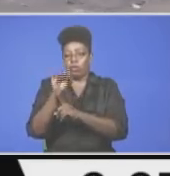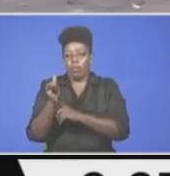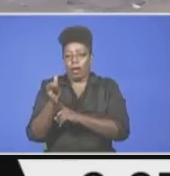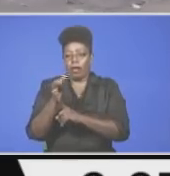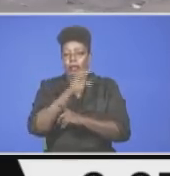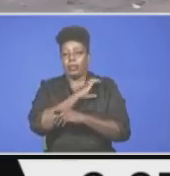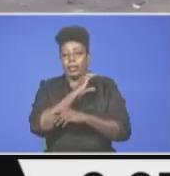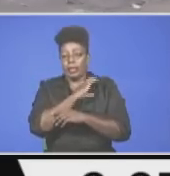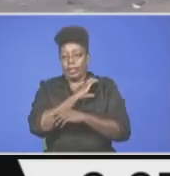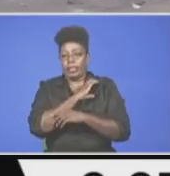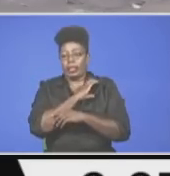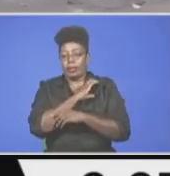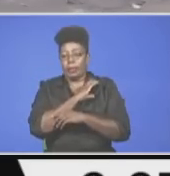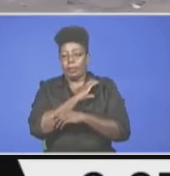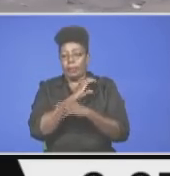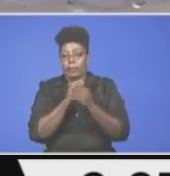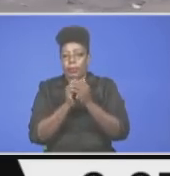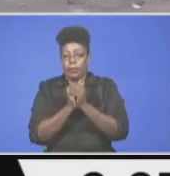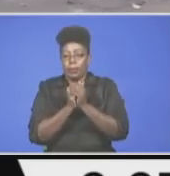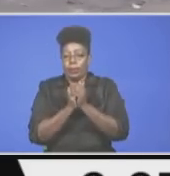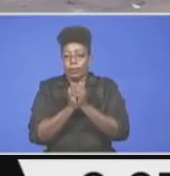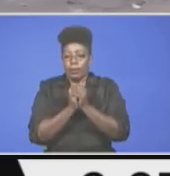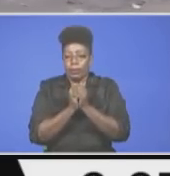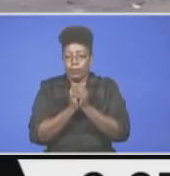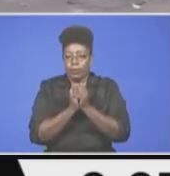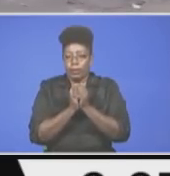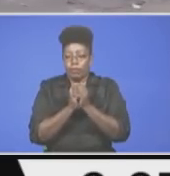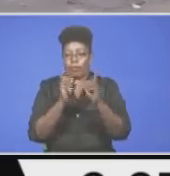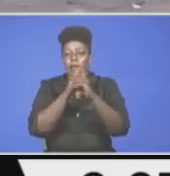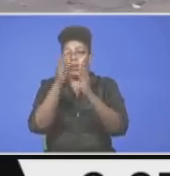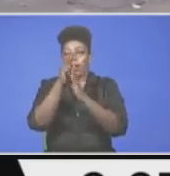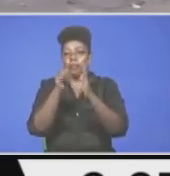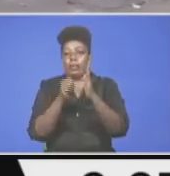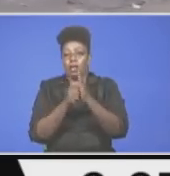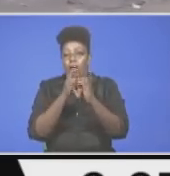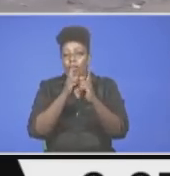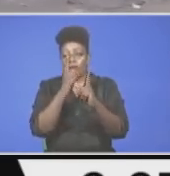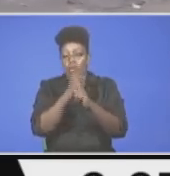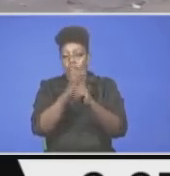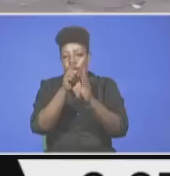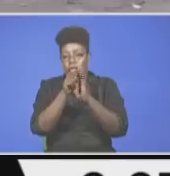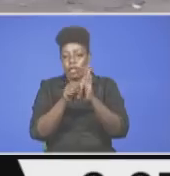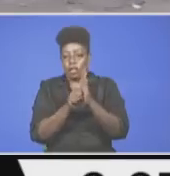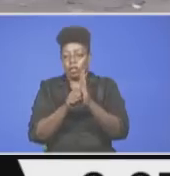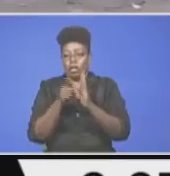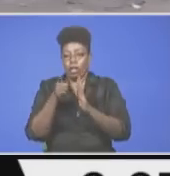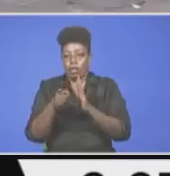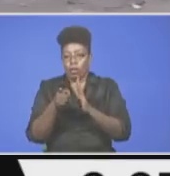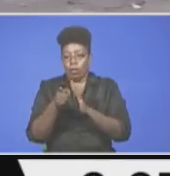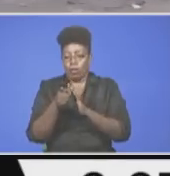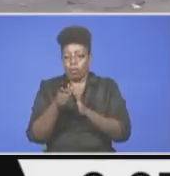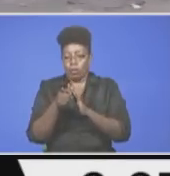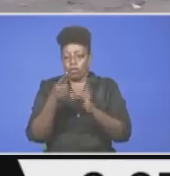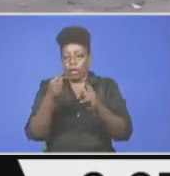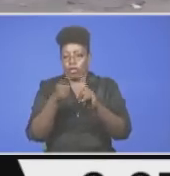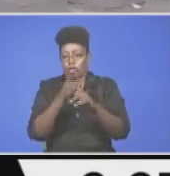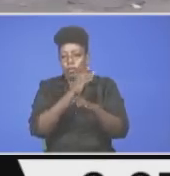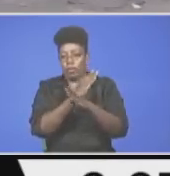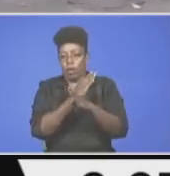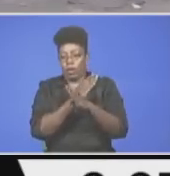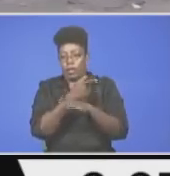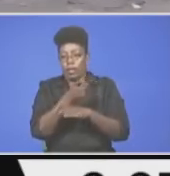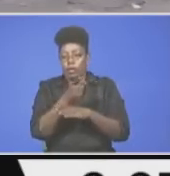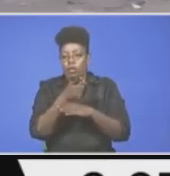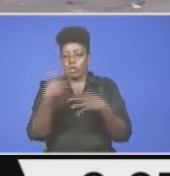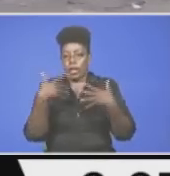the Bahamas Department of Corrections. The driver of that vehicle attempted to knock the officers. He, being in fear for